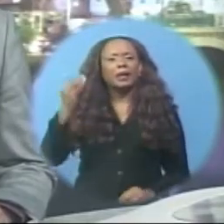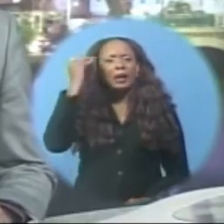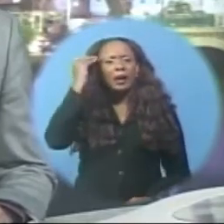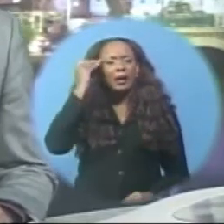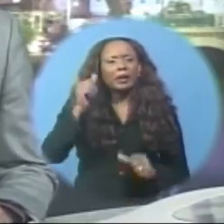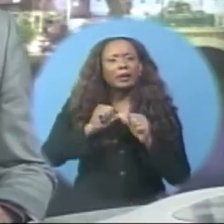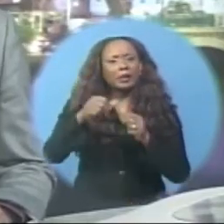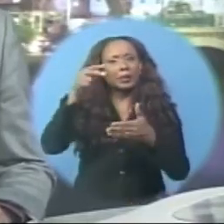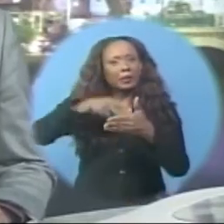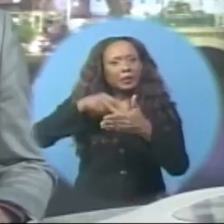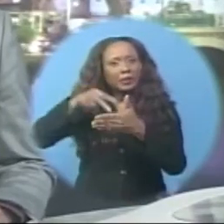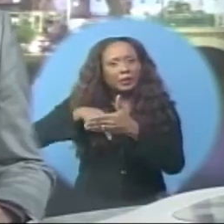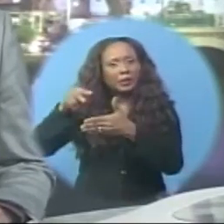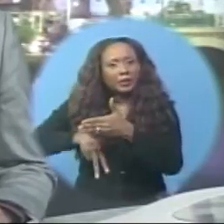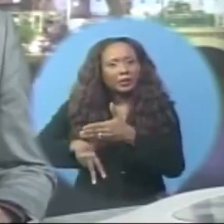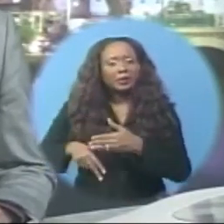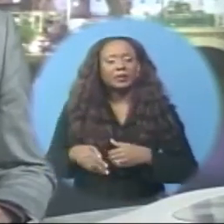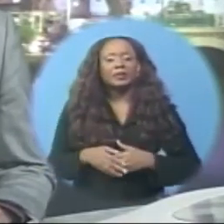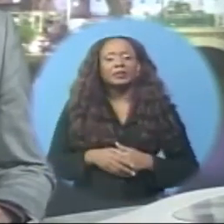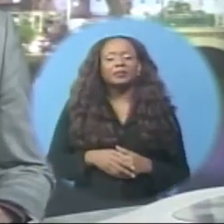reading.